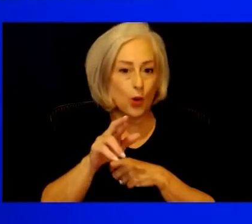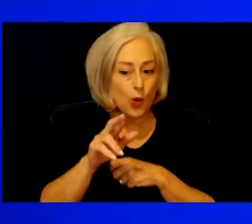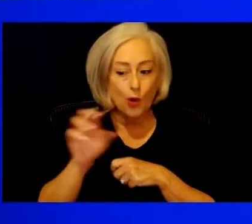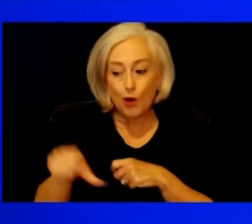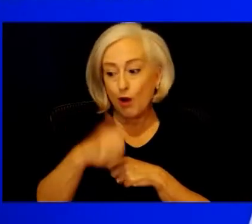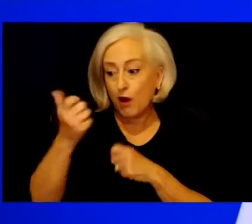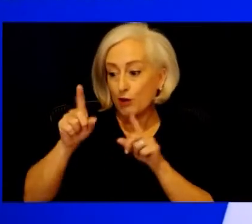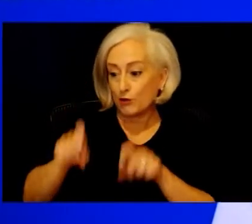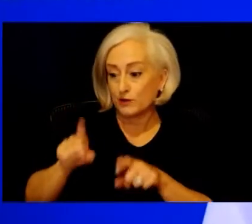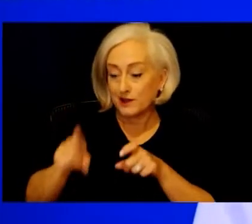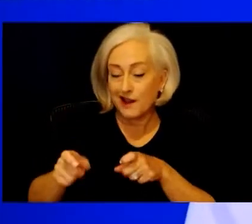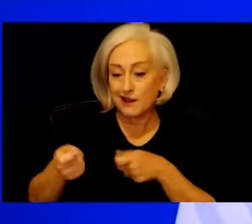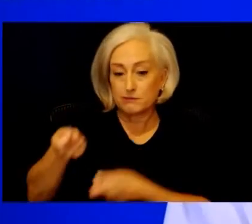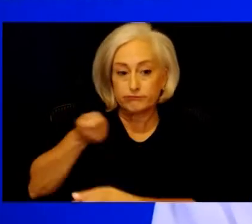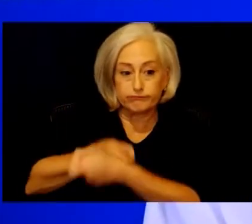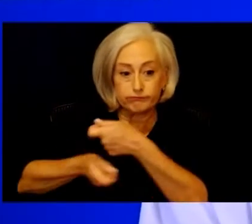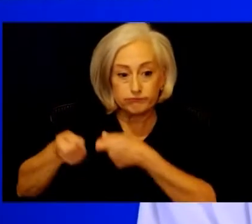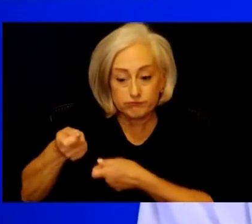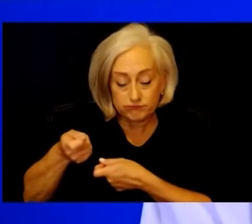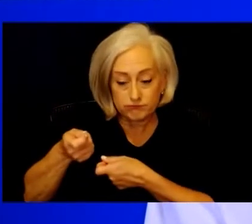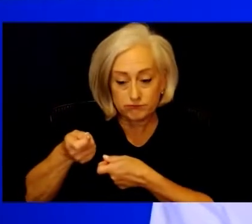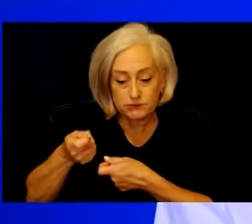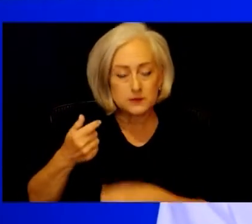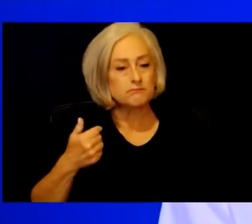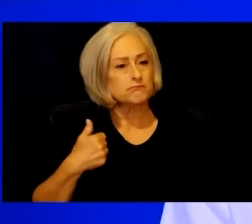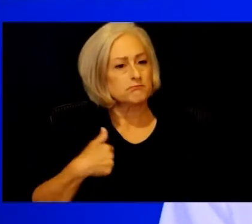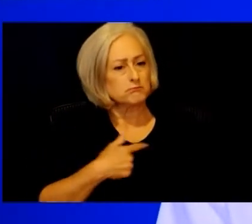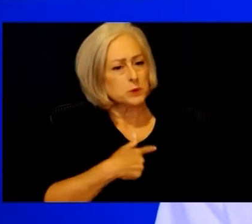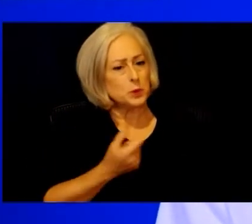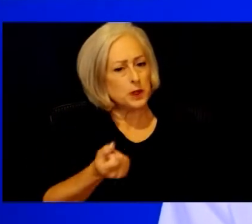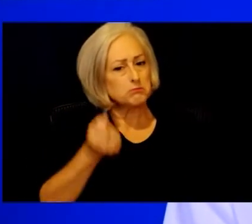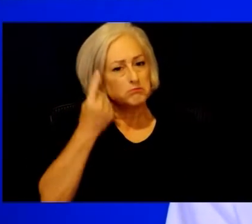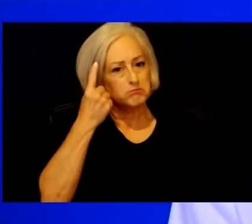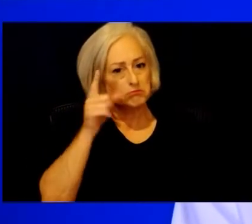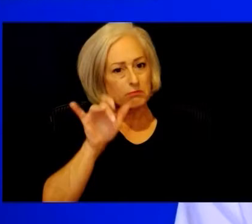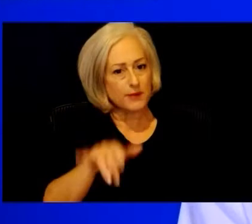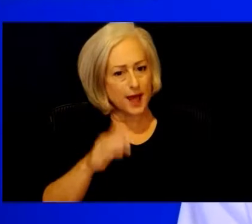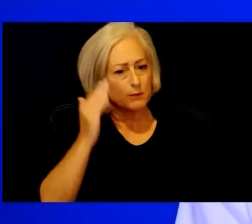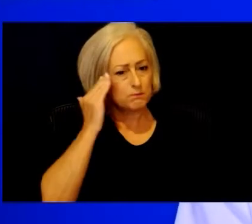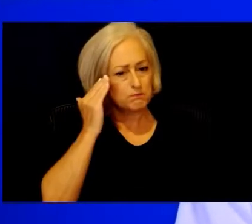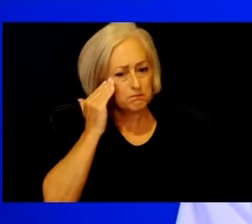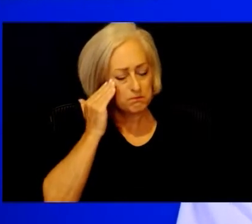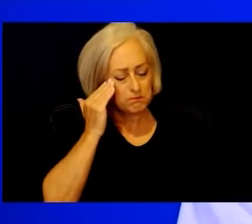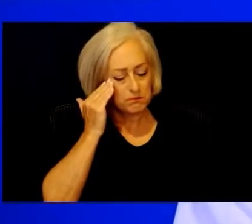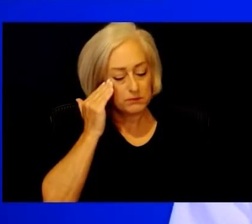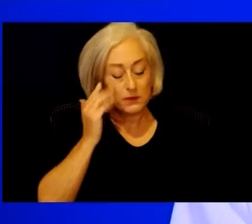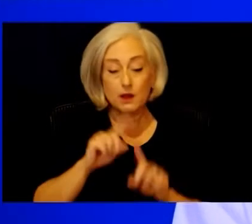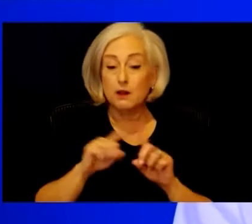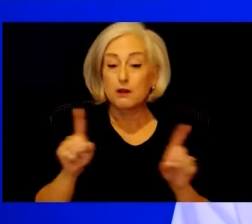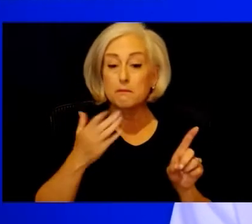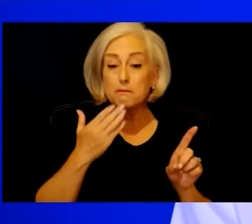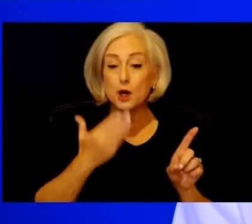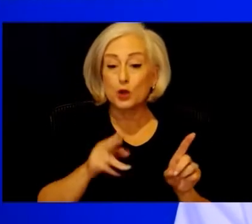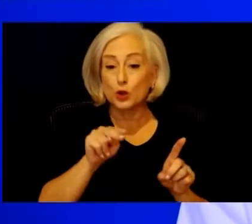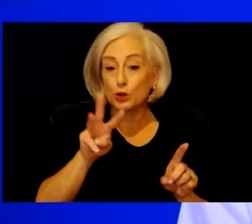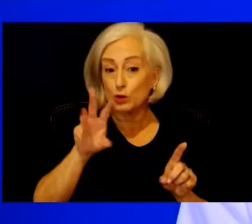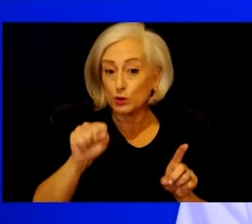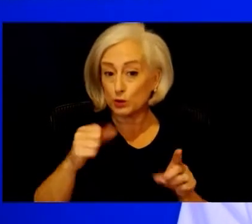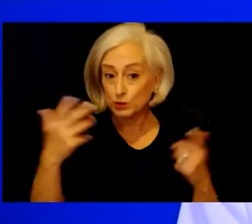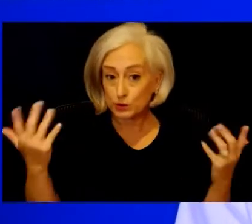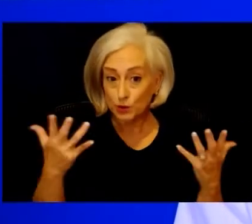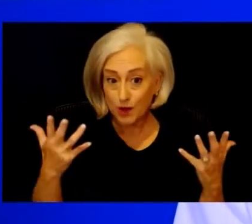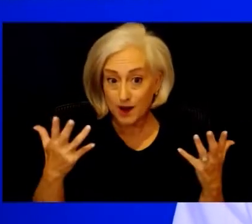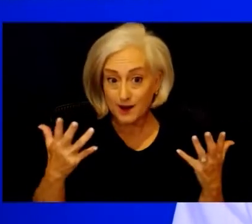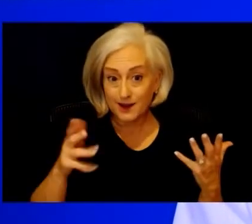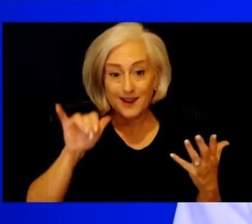So certainly we understand that, but I think, again, the good news is that we're expecting this crisis to be over